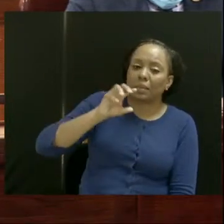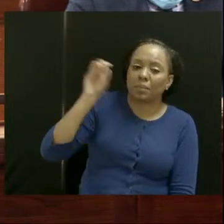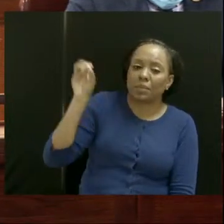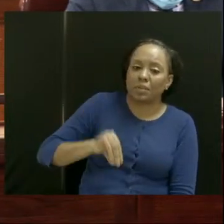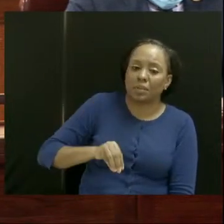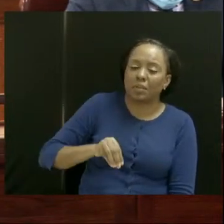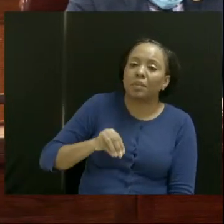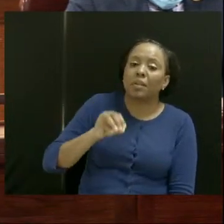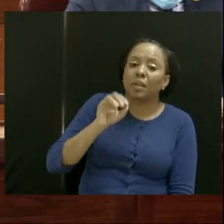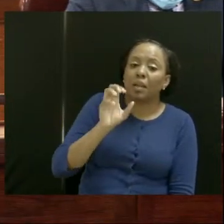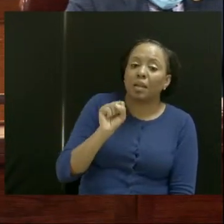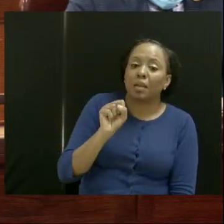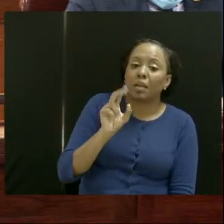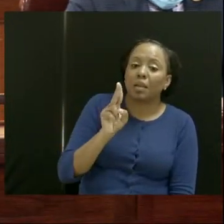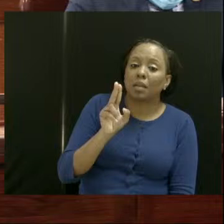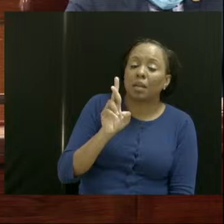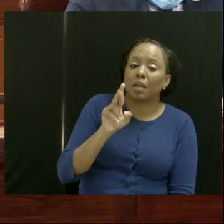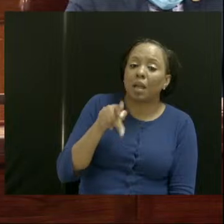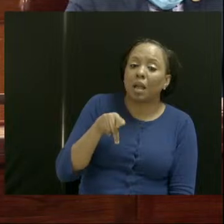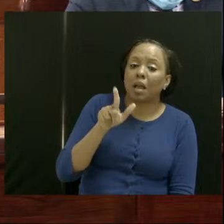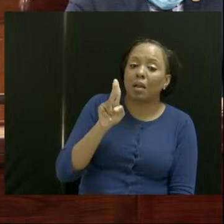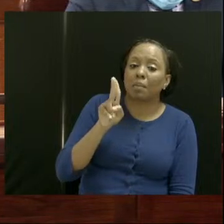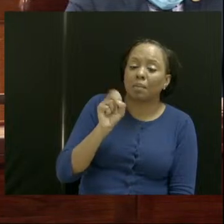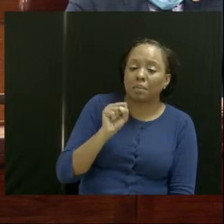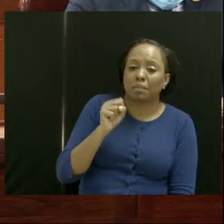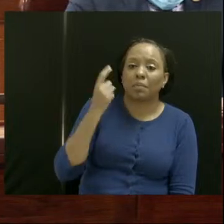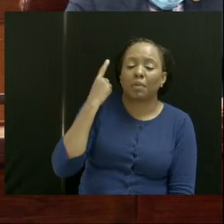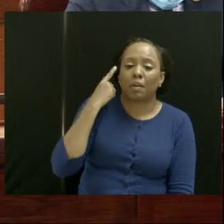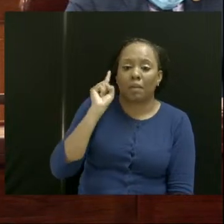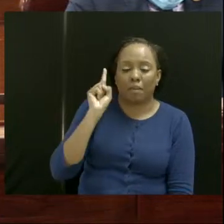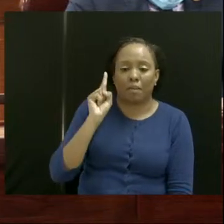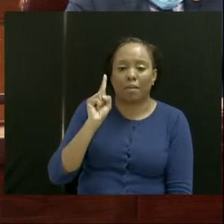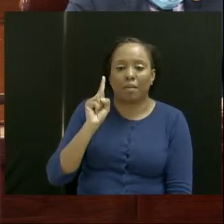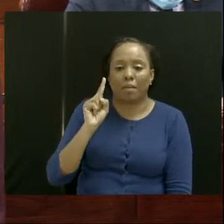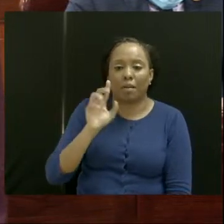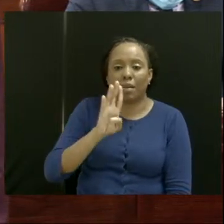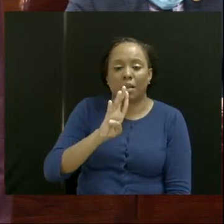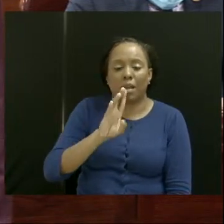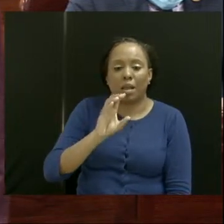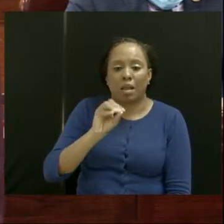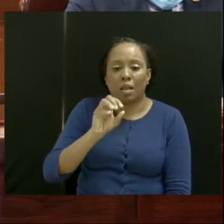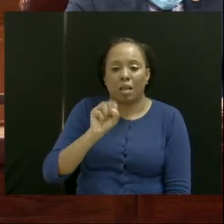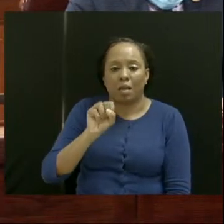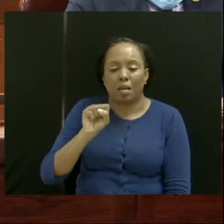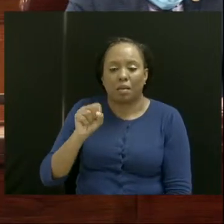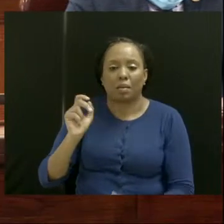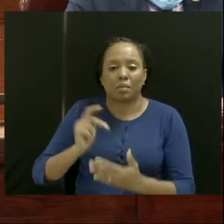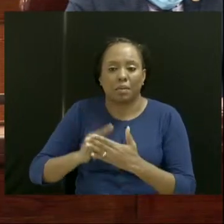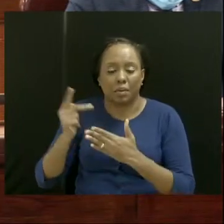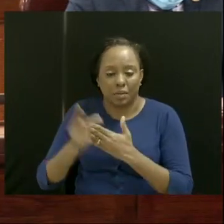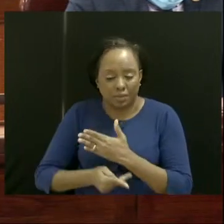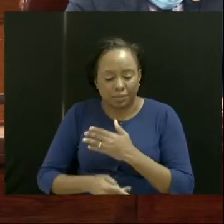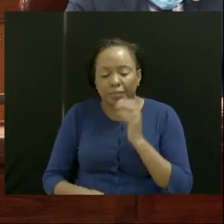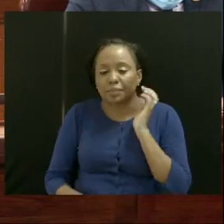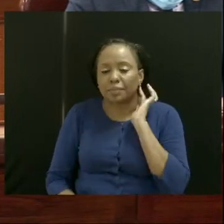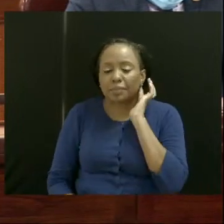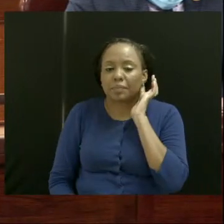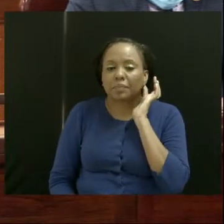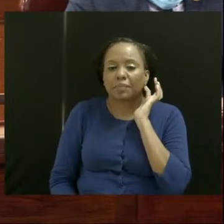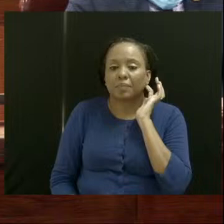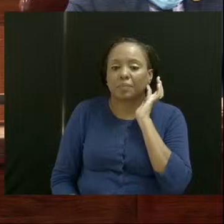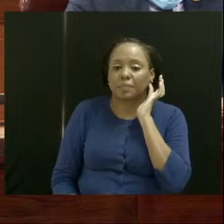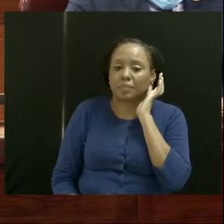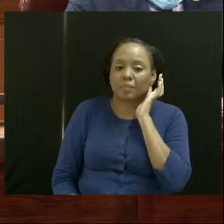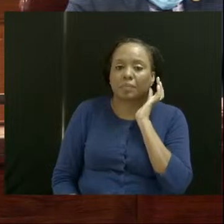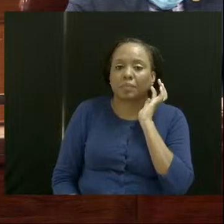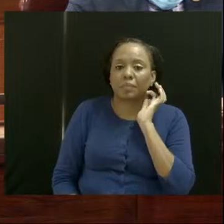over the length of the program. Had we had to pursue that, that would have been